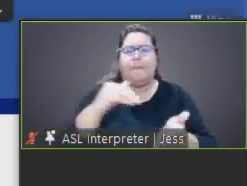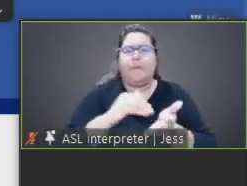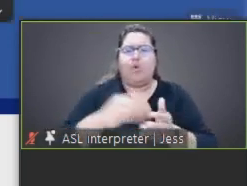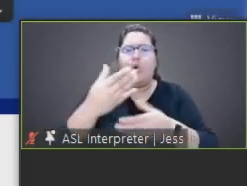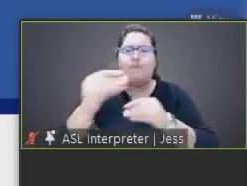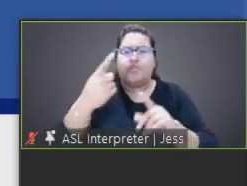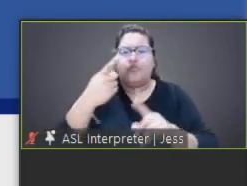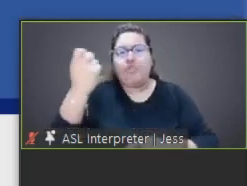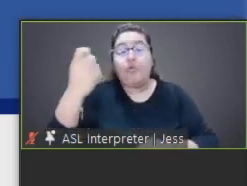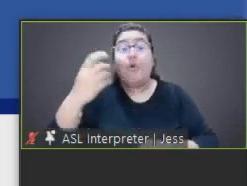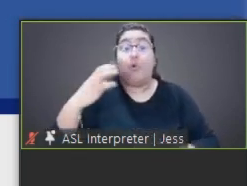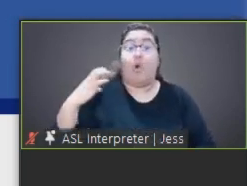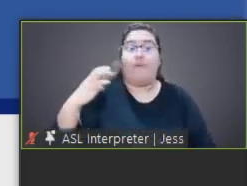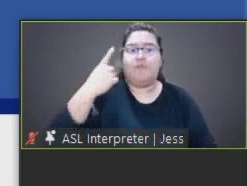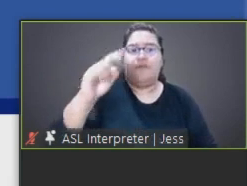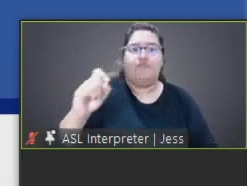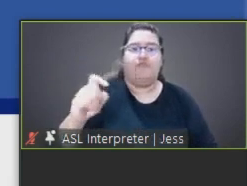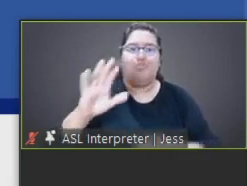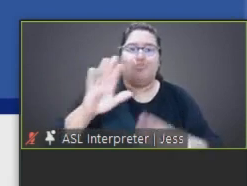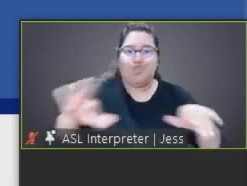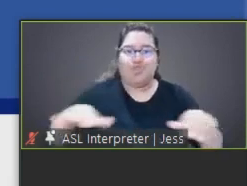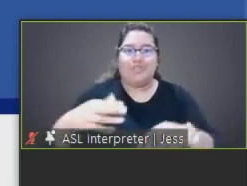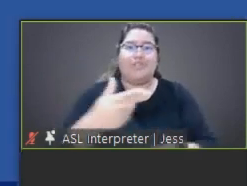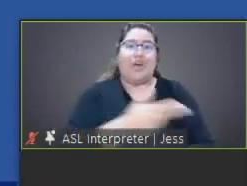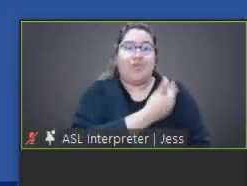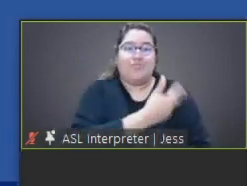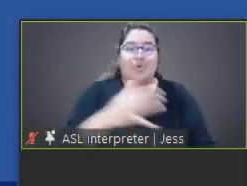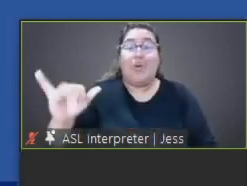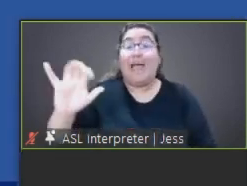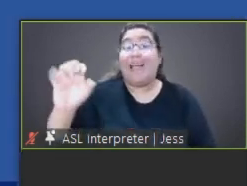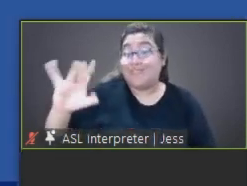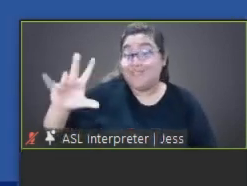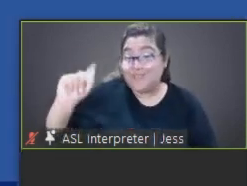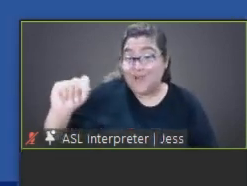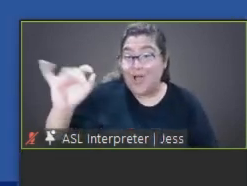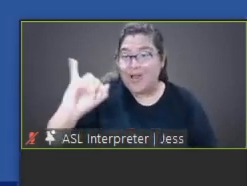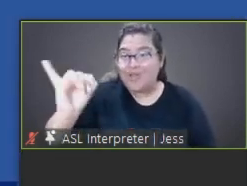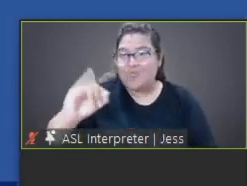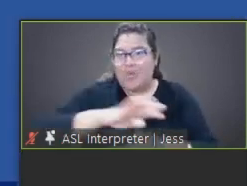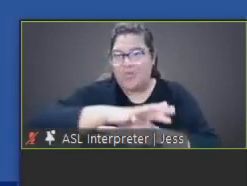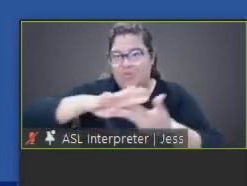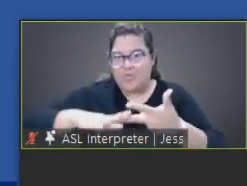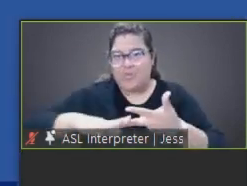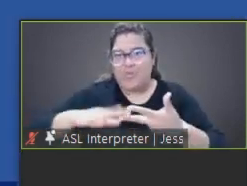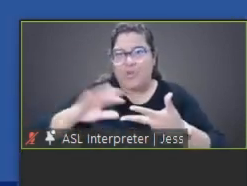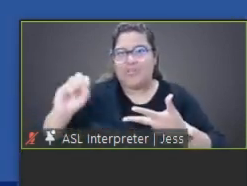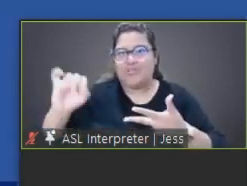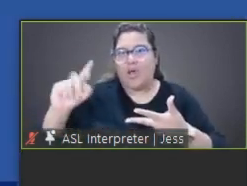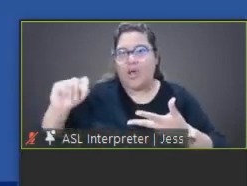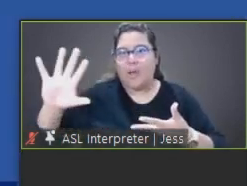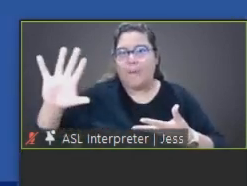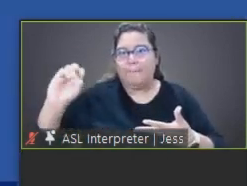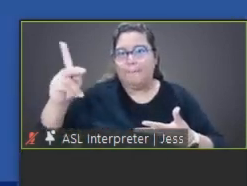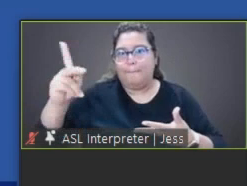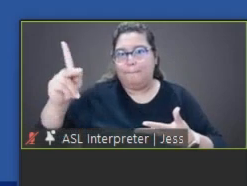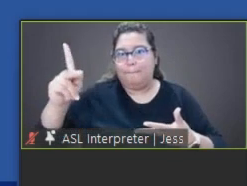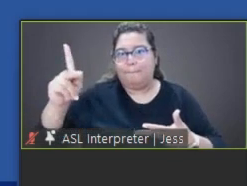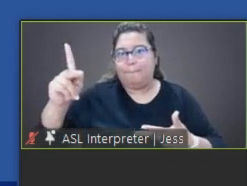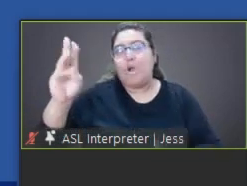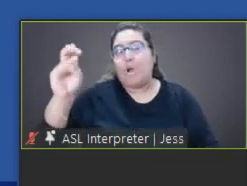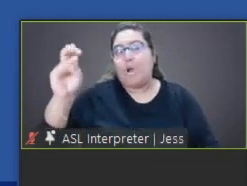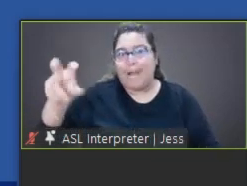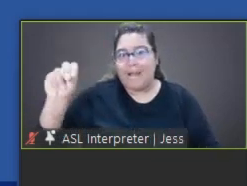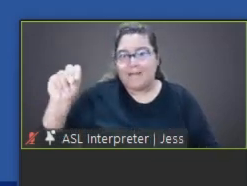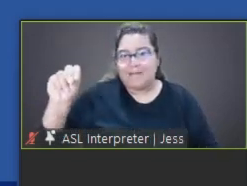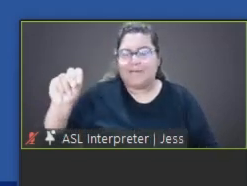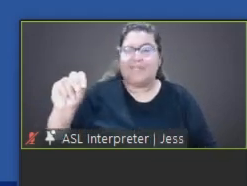I'm going to kick it over to Dr. Herlihy to get things started. Good morning. Thank you so much for joining us today.